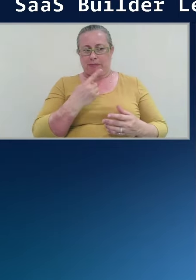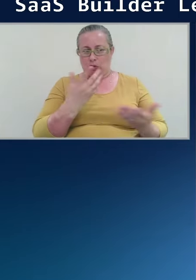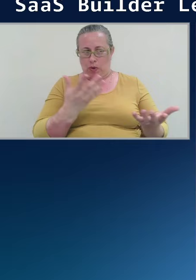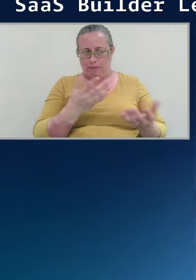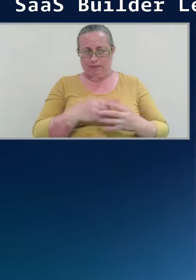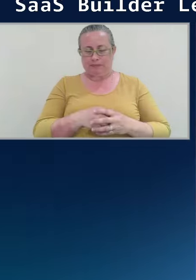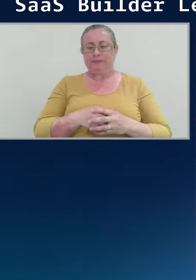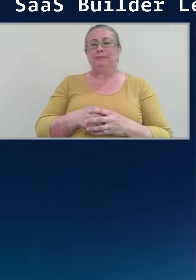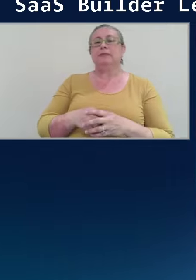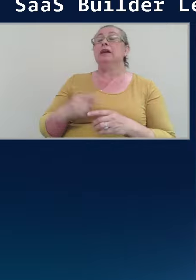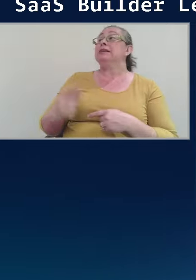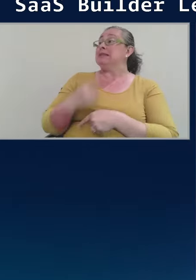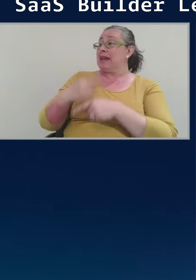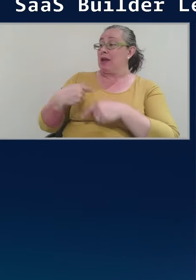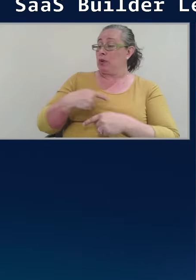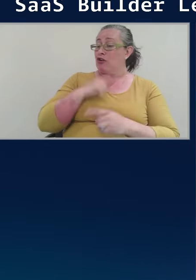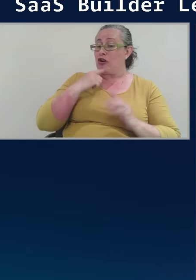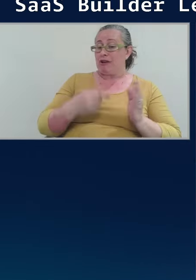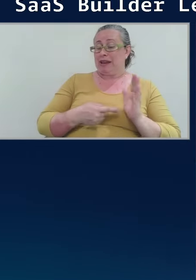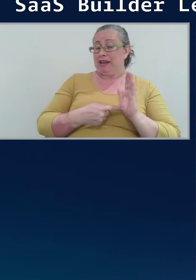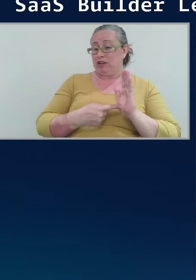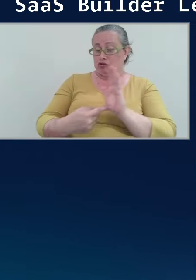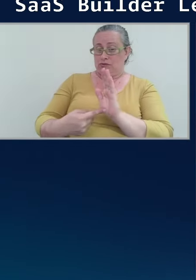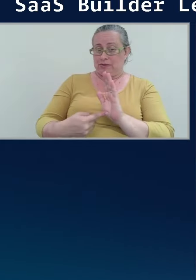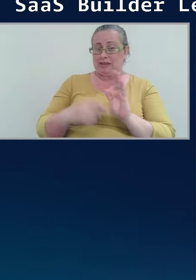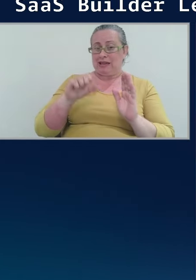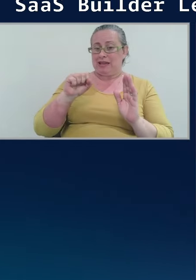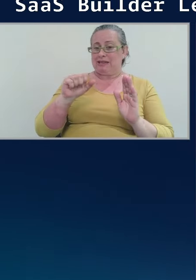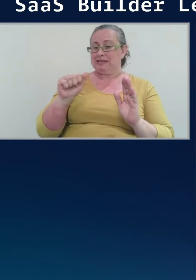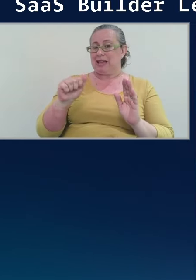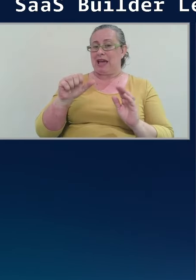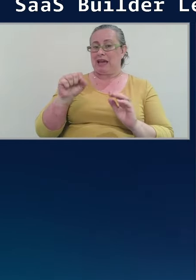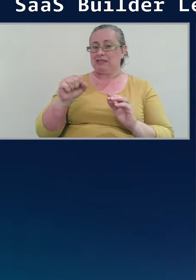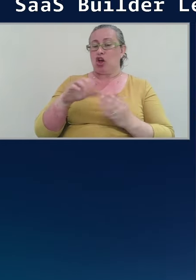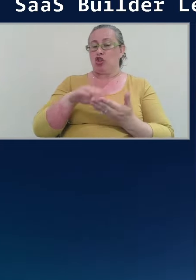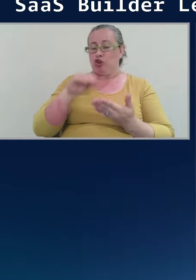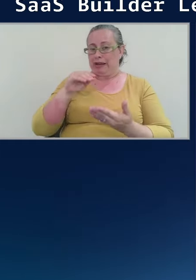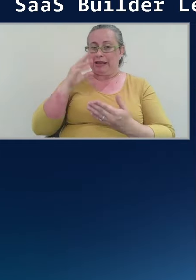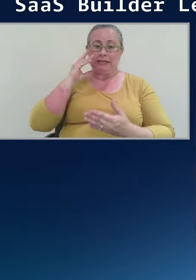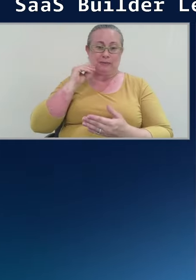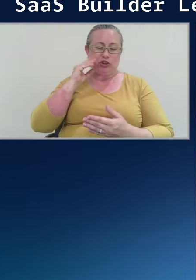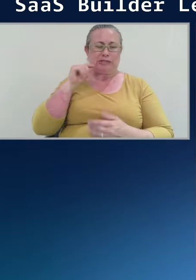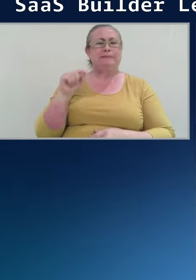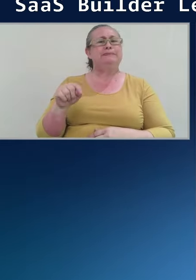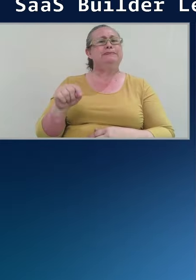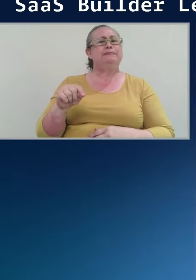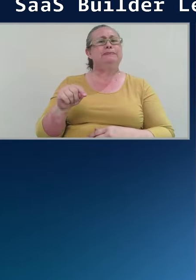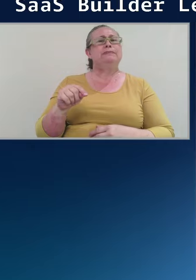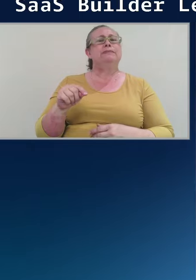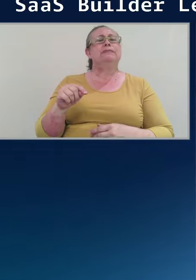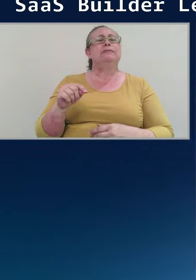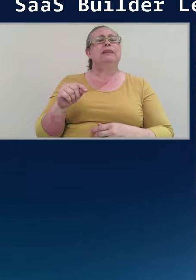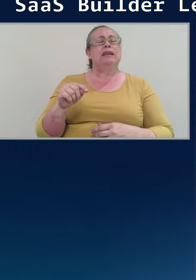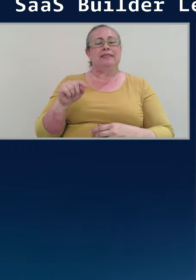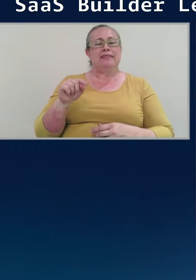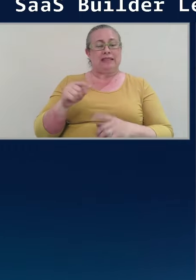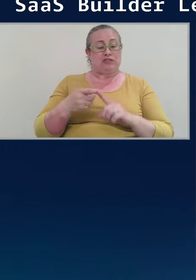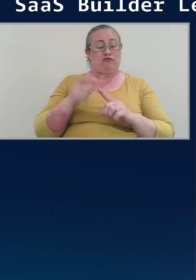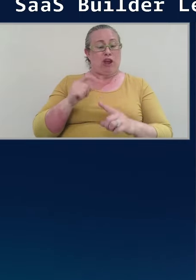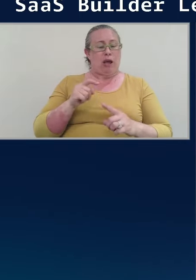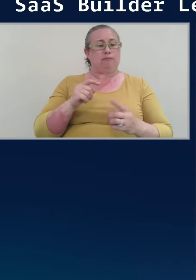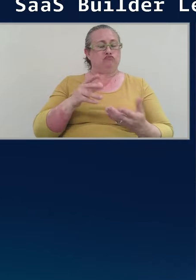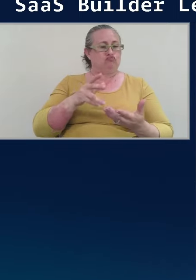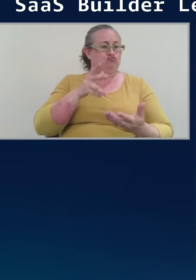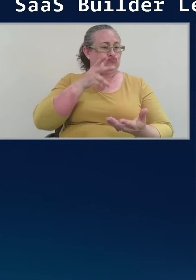today we are introducing the SaaS Builder Learning Experience. And this came out of the learnings from